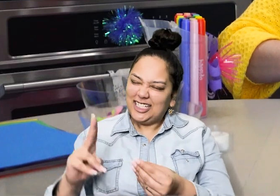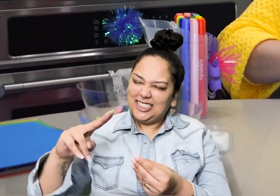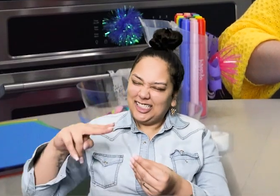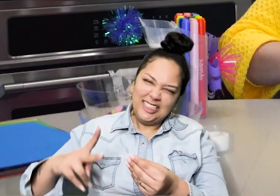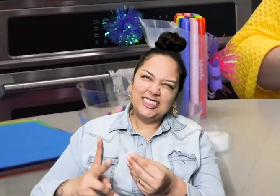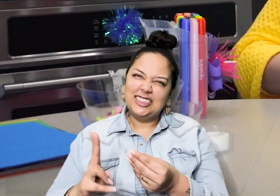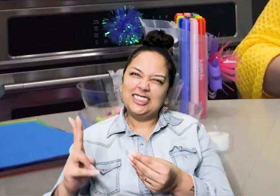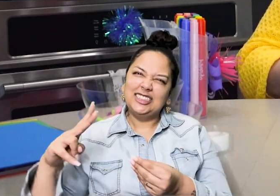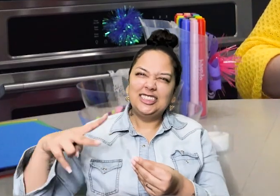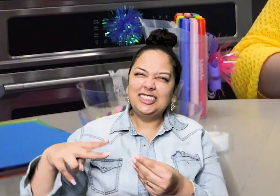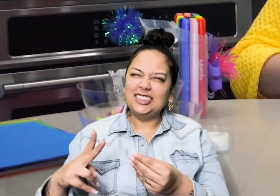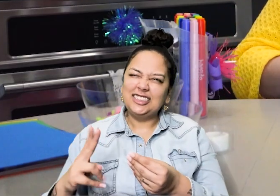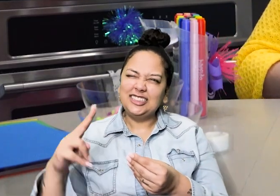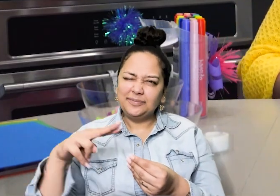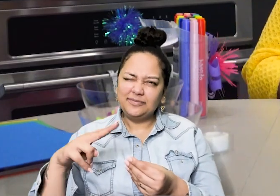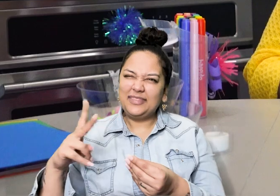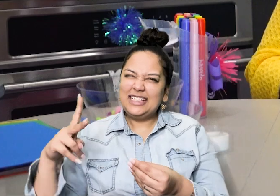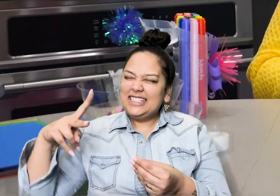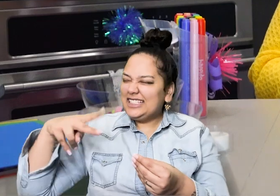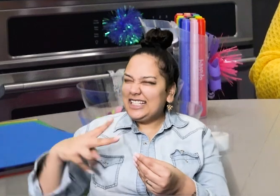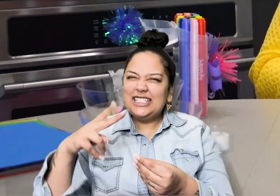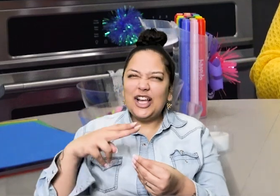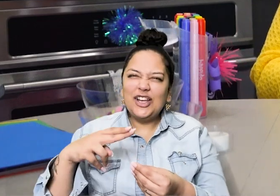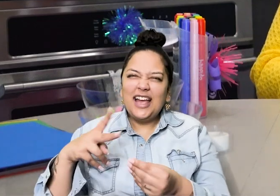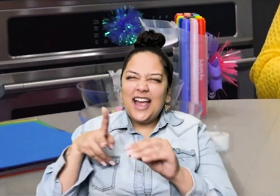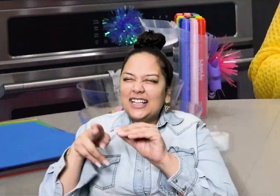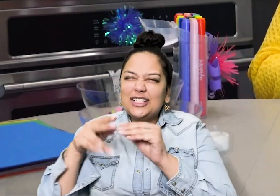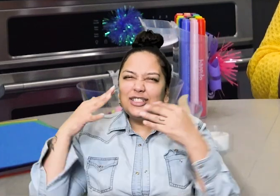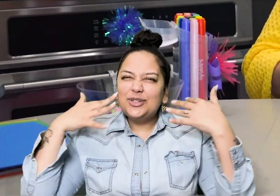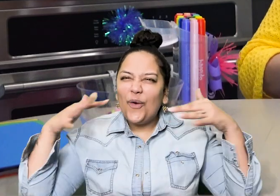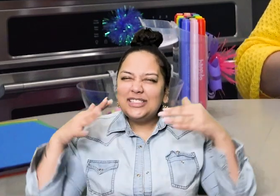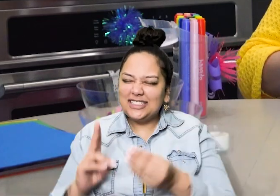Listen to the noise that the scissors makes. I love this noise.